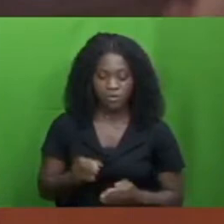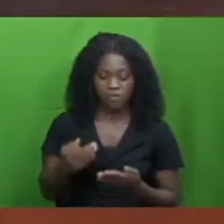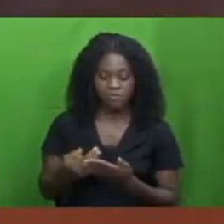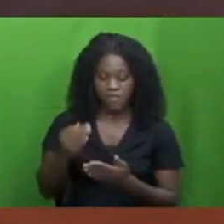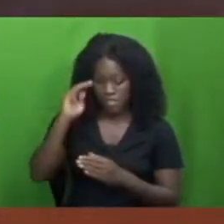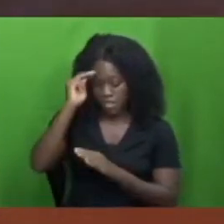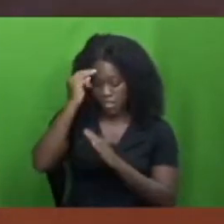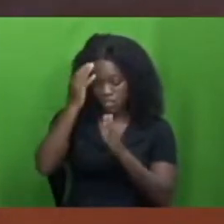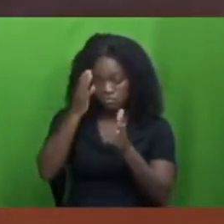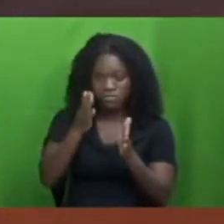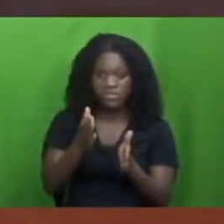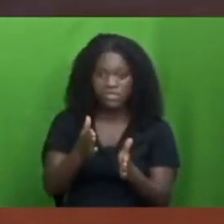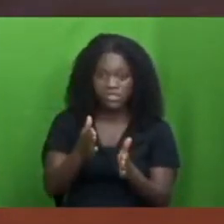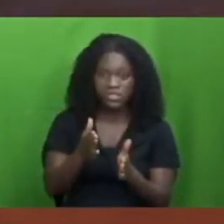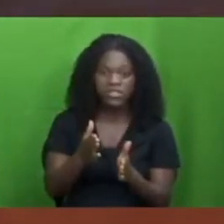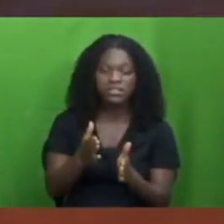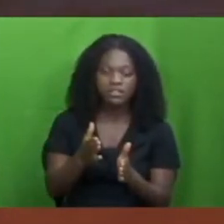Generals.